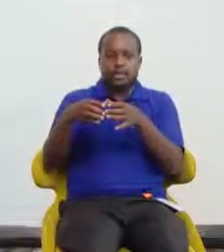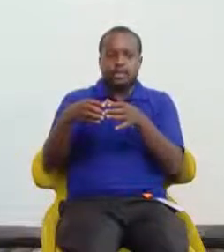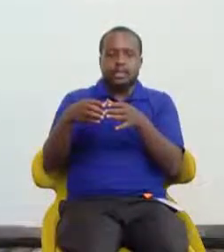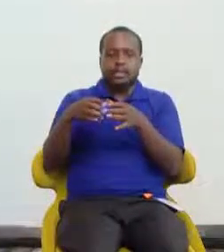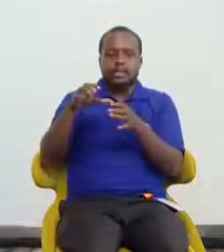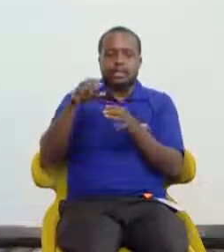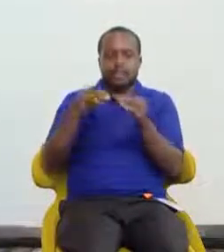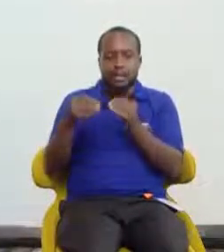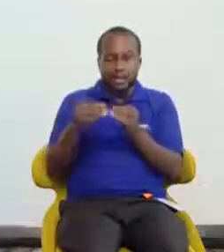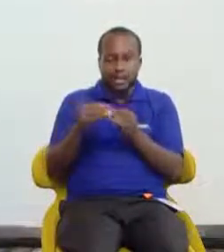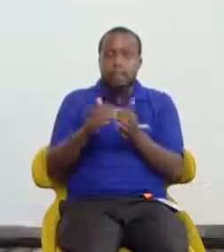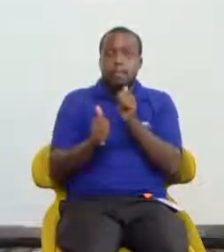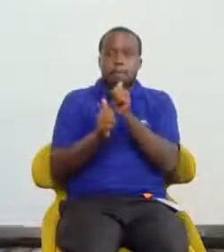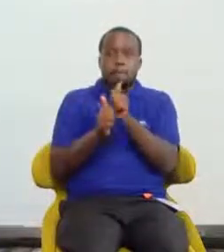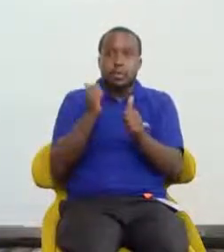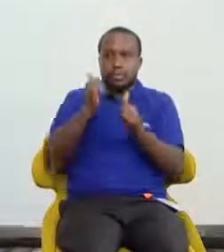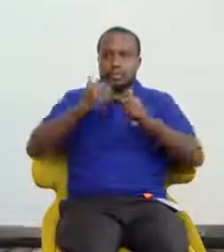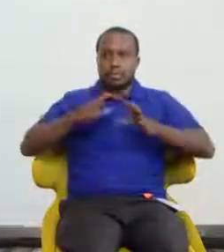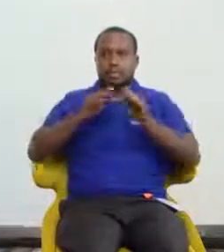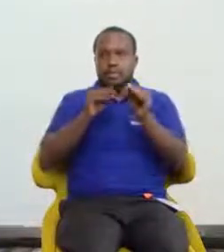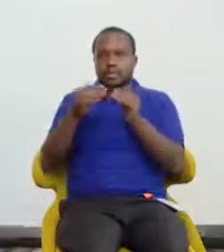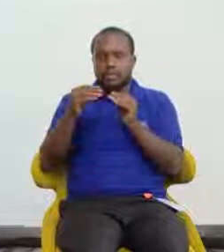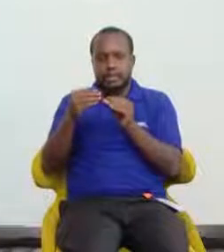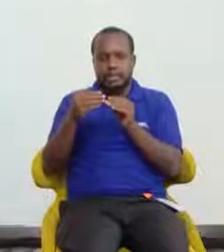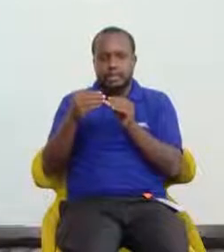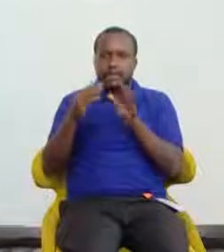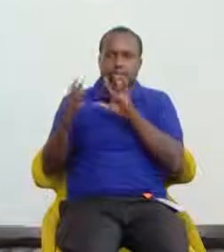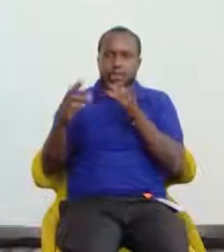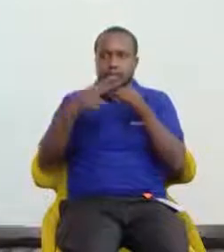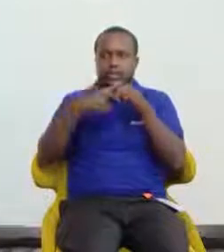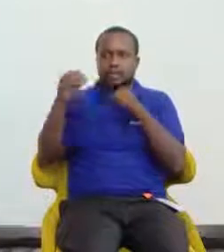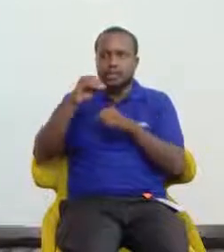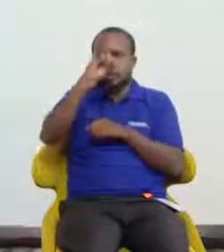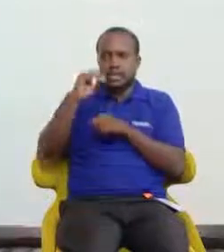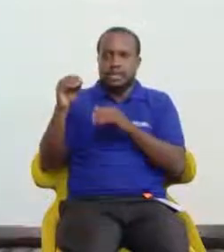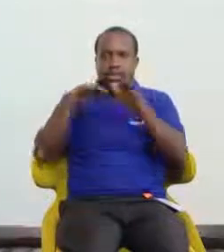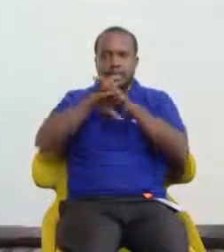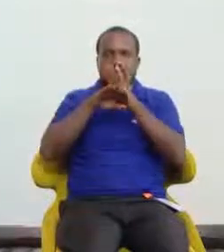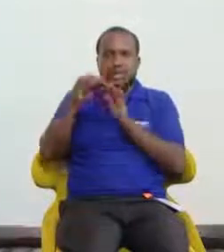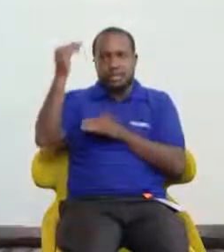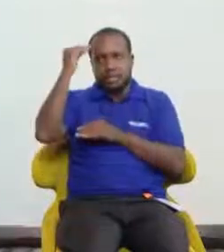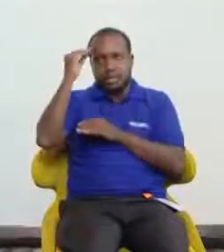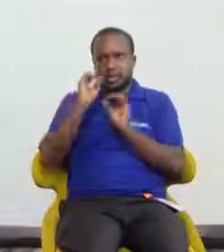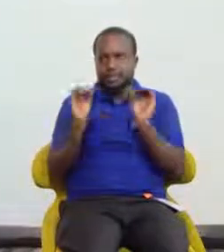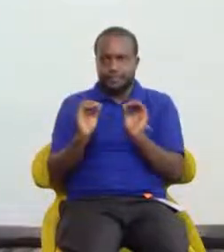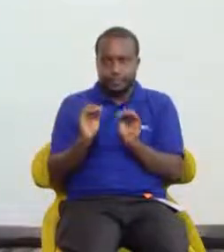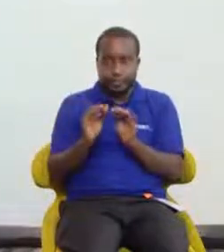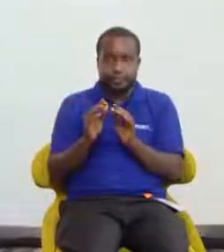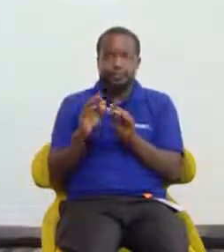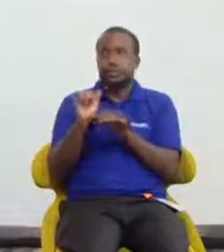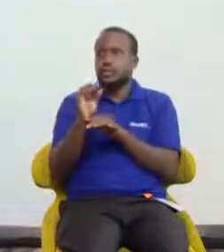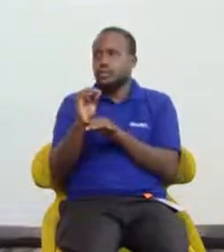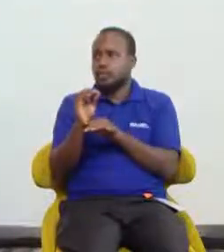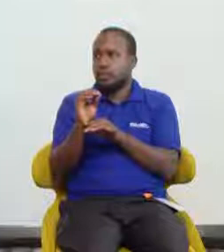of people with disabilities in Kenya, actually, almost 70% don't access education. So as much as we